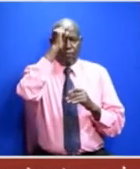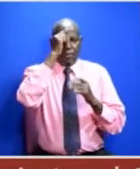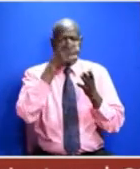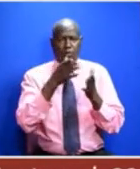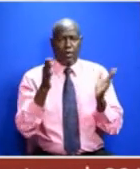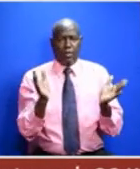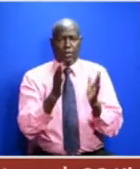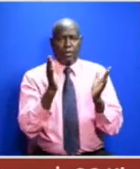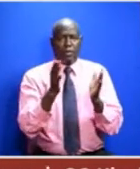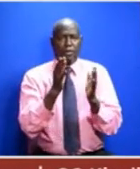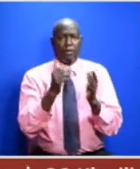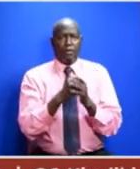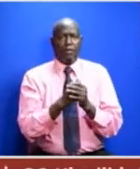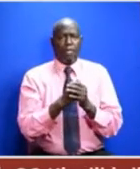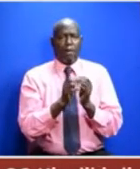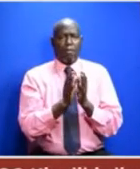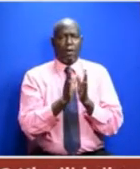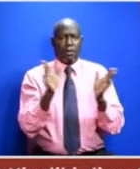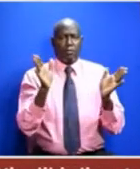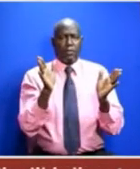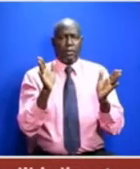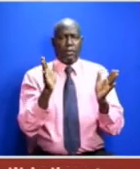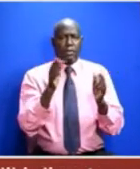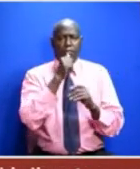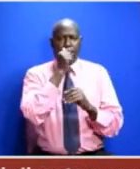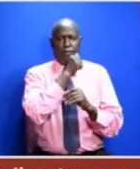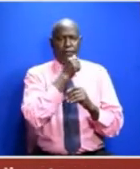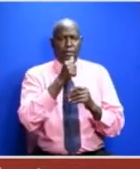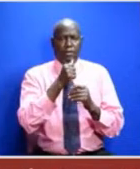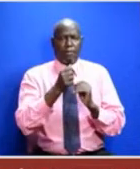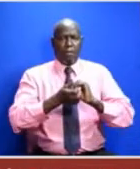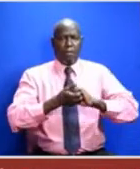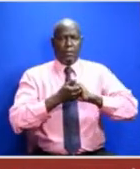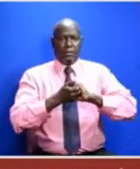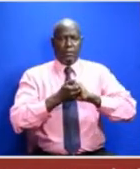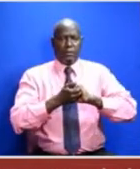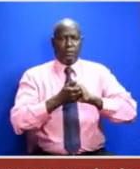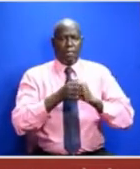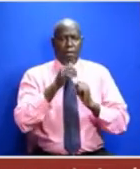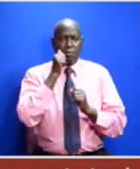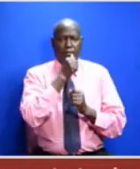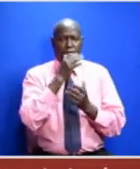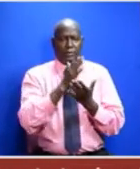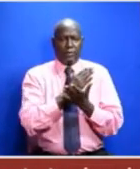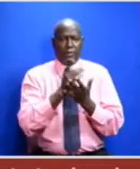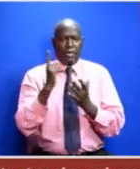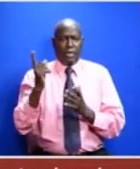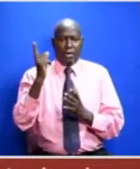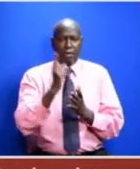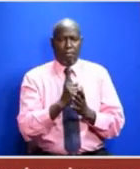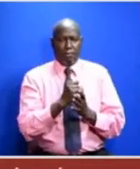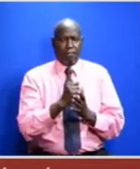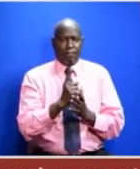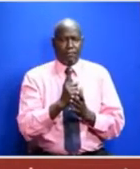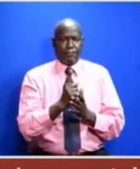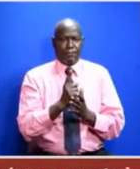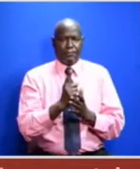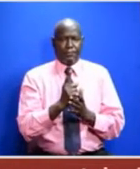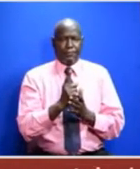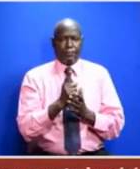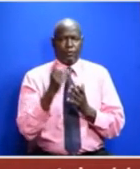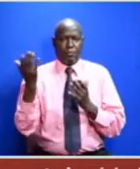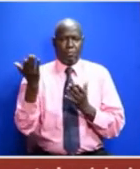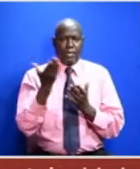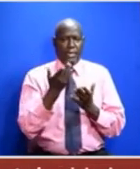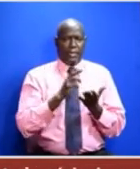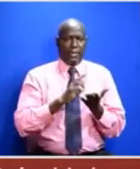encouraging what we are calling public-private partnerships, so that the private sector can also come in, bring